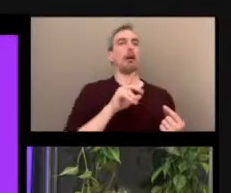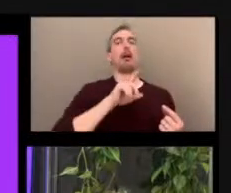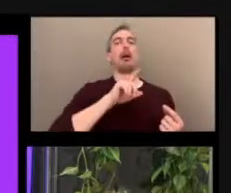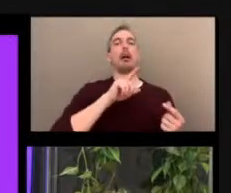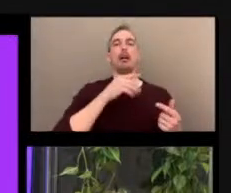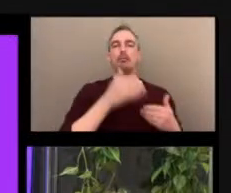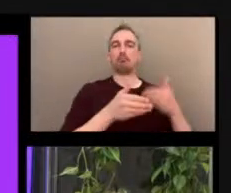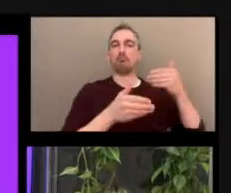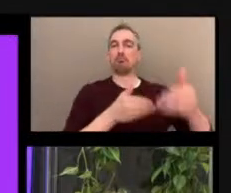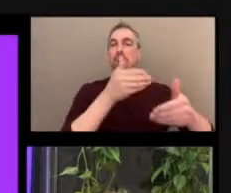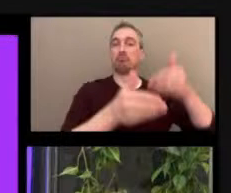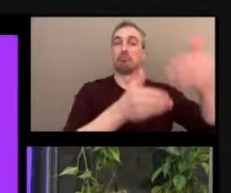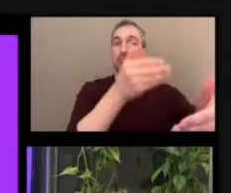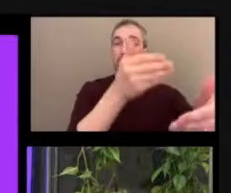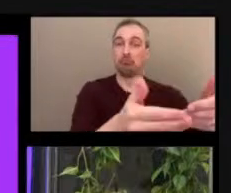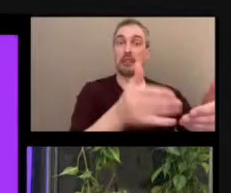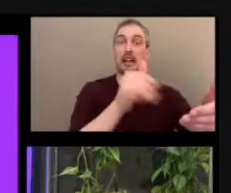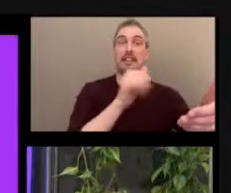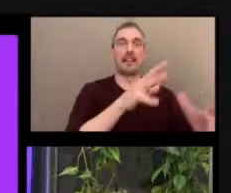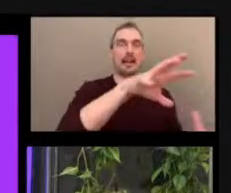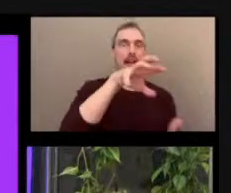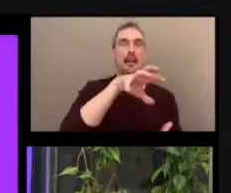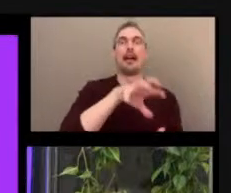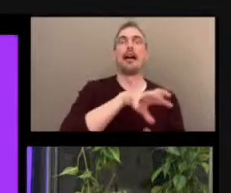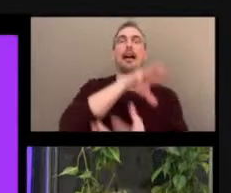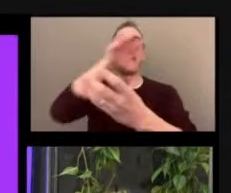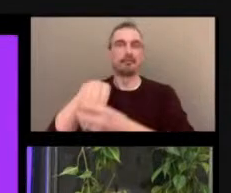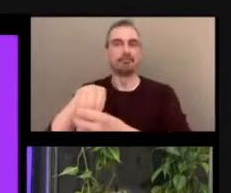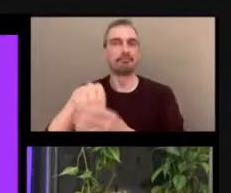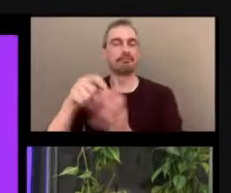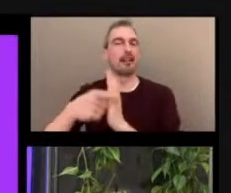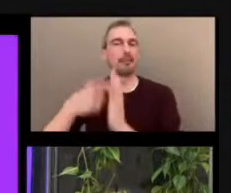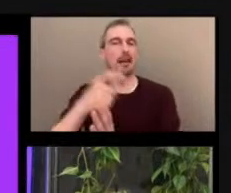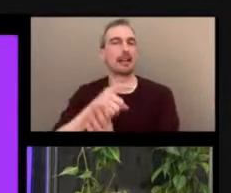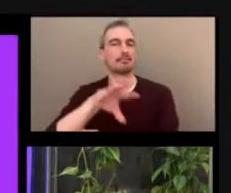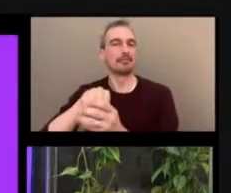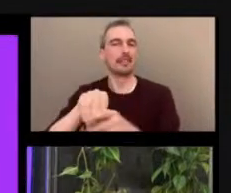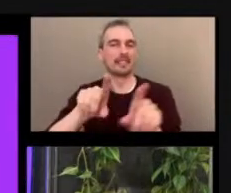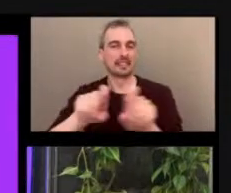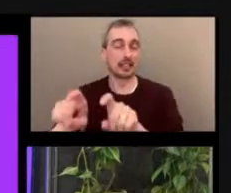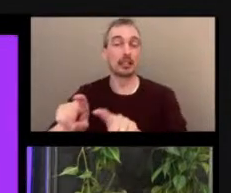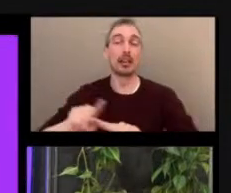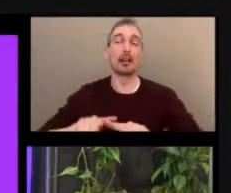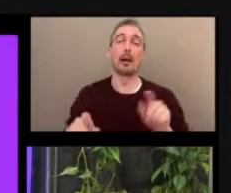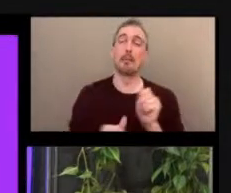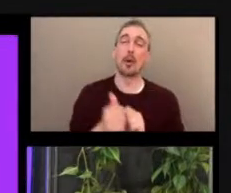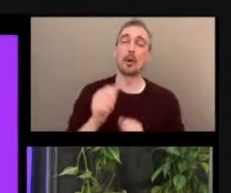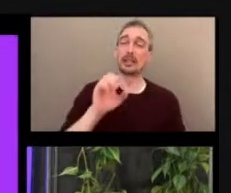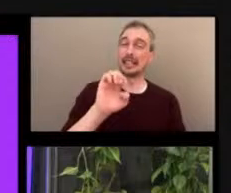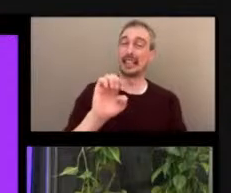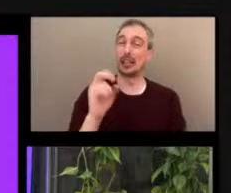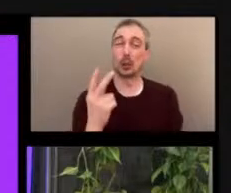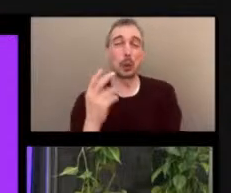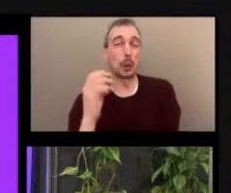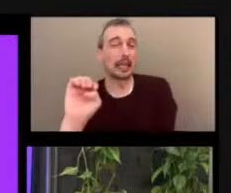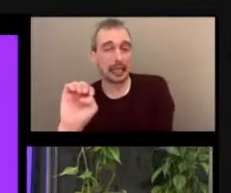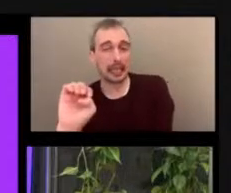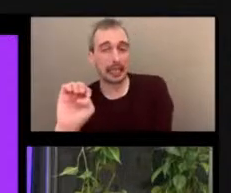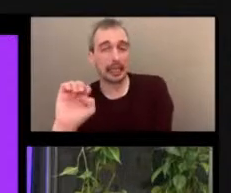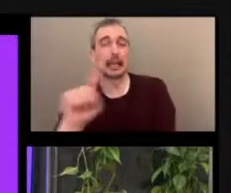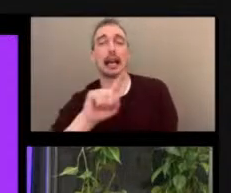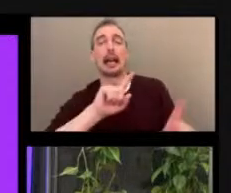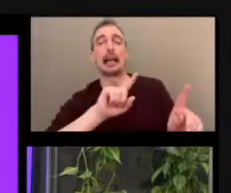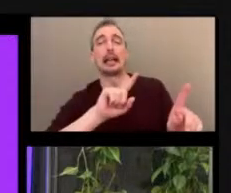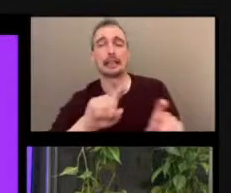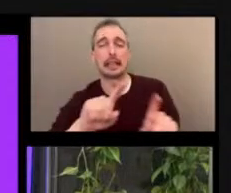most end-to-end testing frameworks suffer from the ableist traits that I mentioned earlier. You want me to move my microphone up? Can do that, no